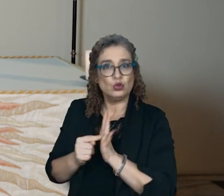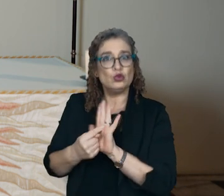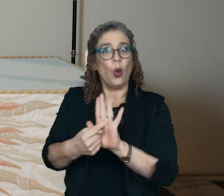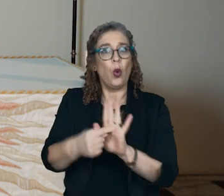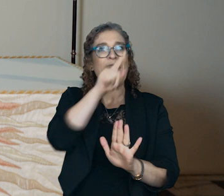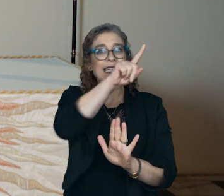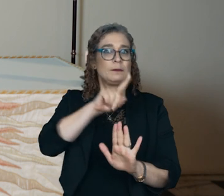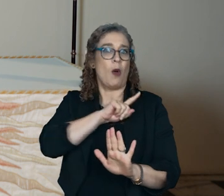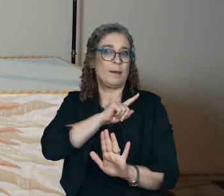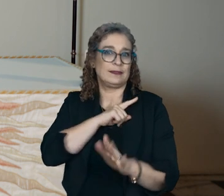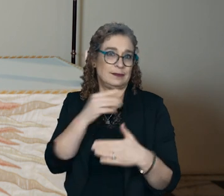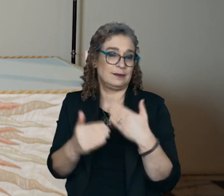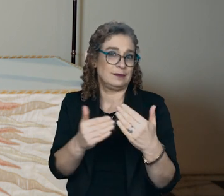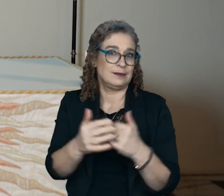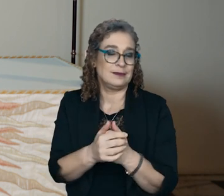of the heart.